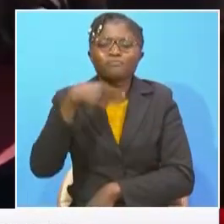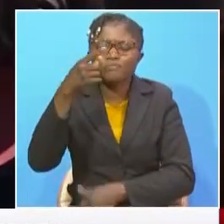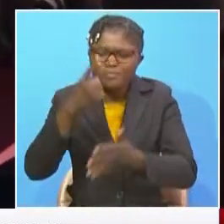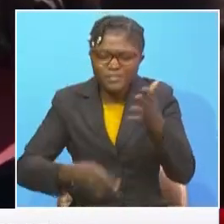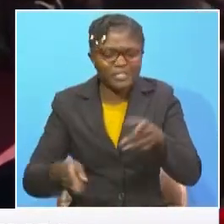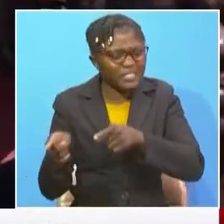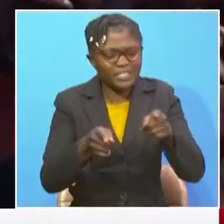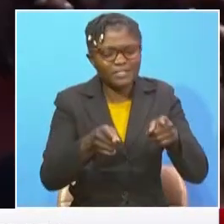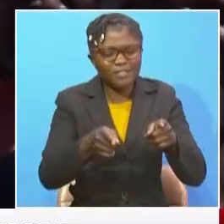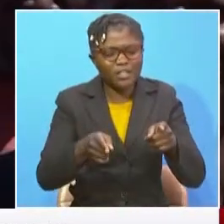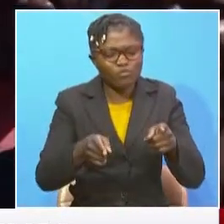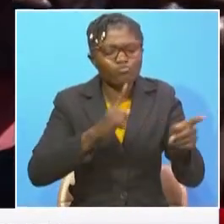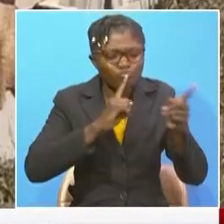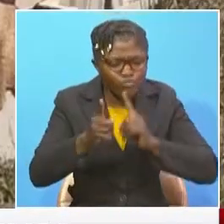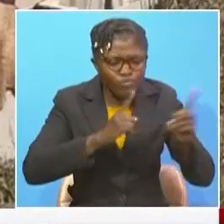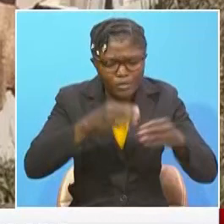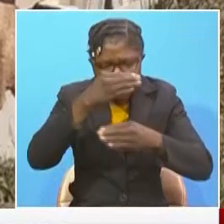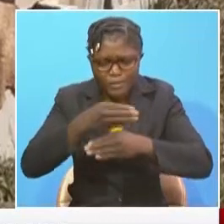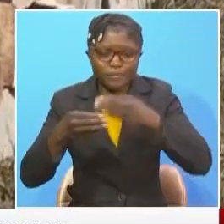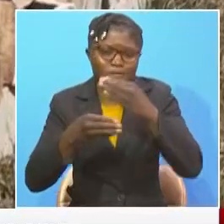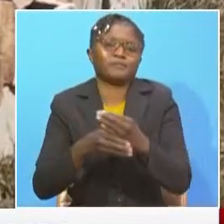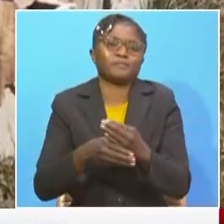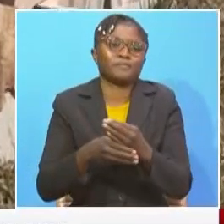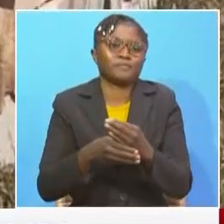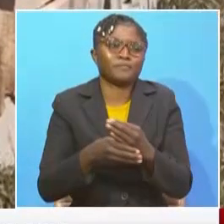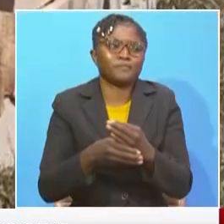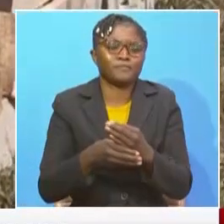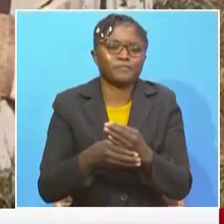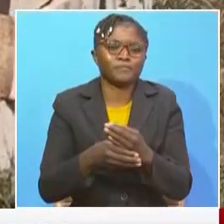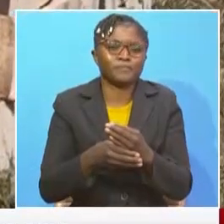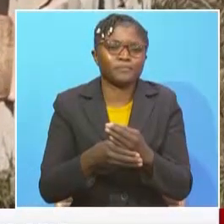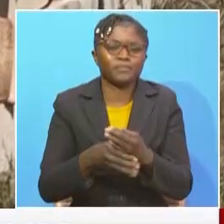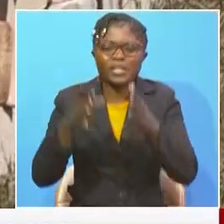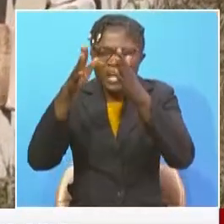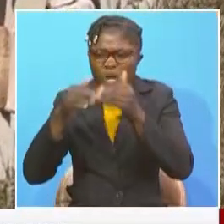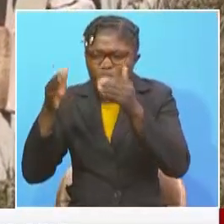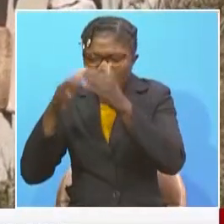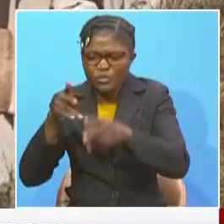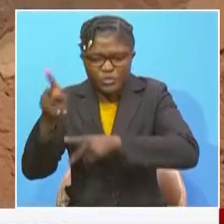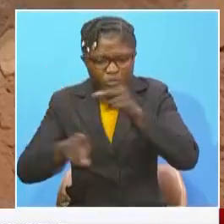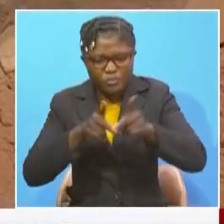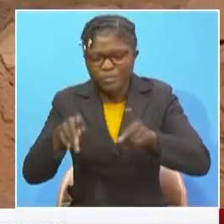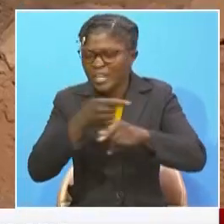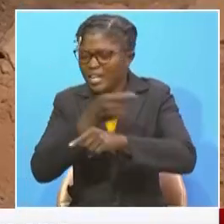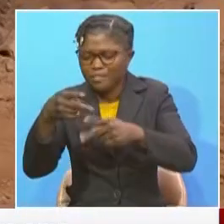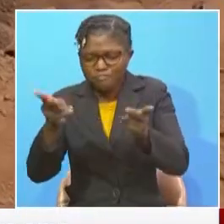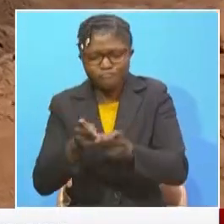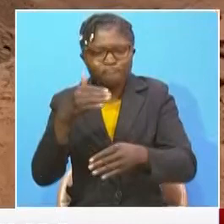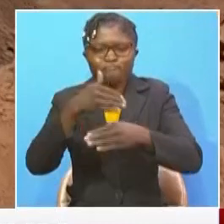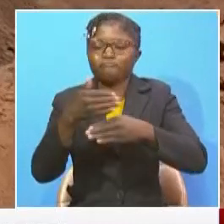gave is that he's mobilizing aggregates. The palace will come with a meeting room and houses for retainers, among other